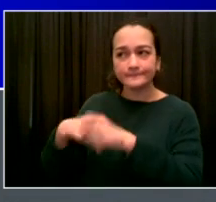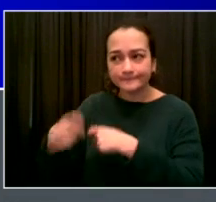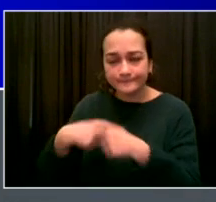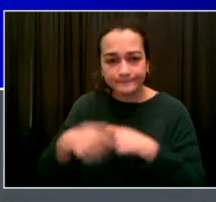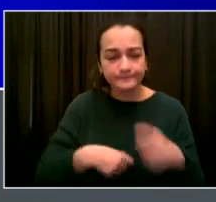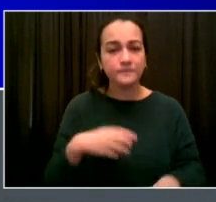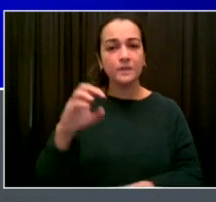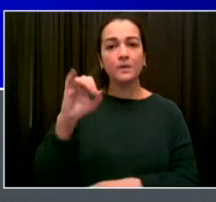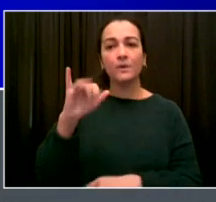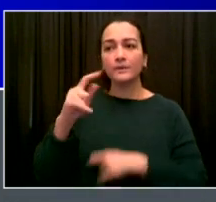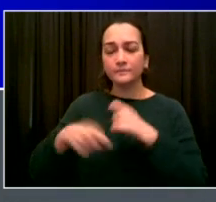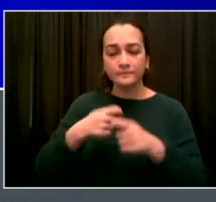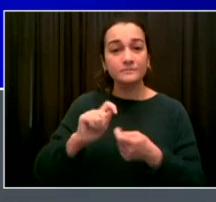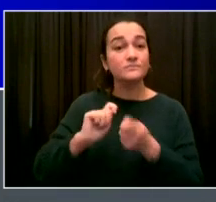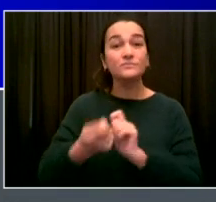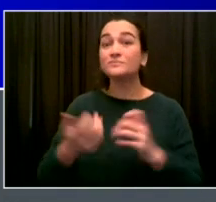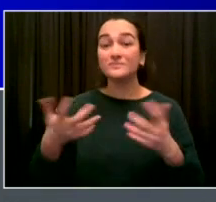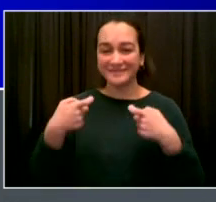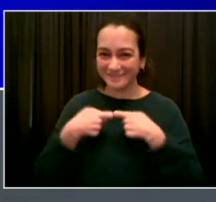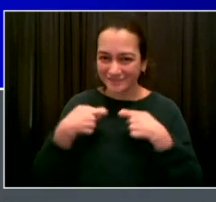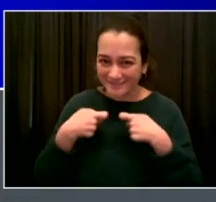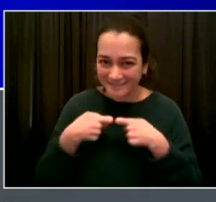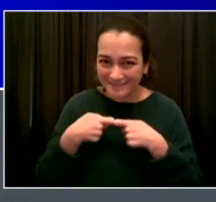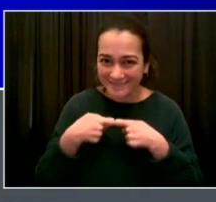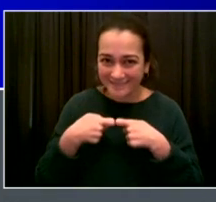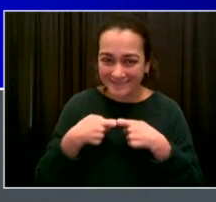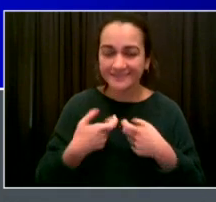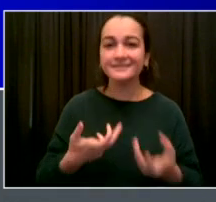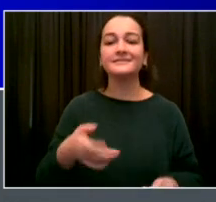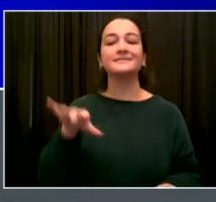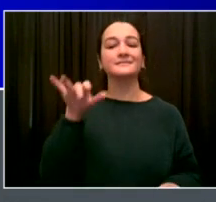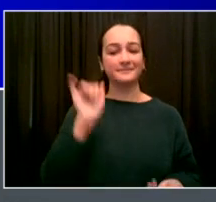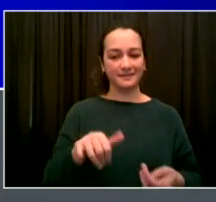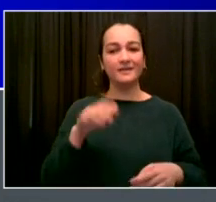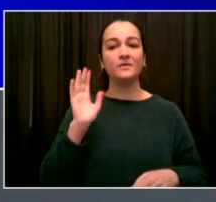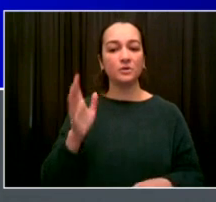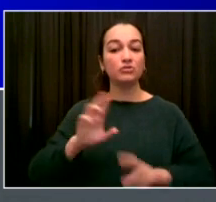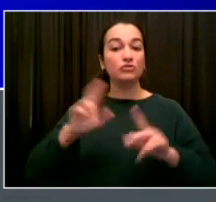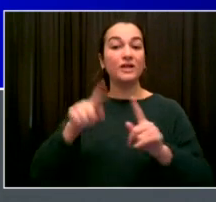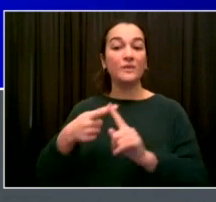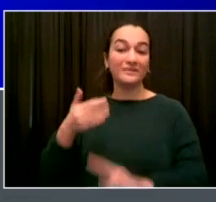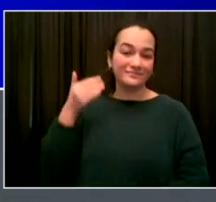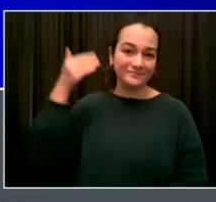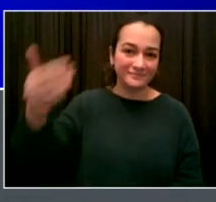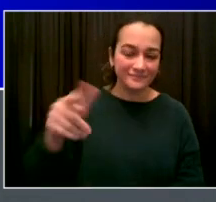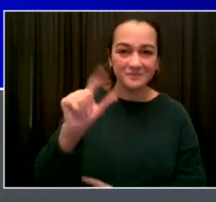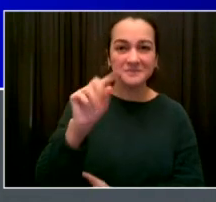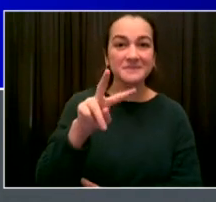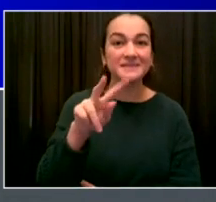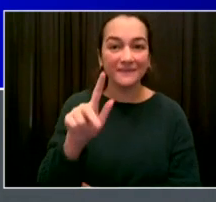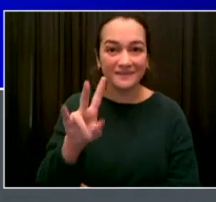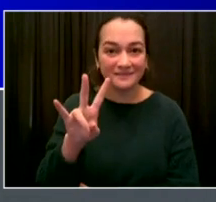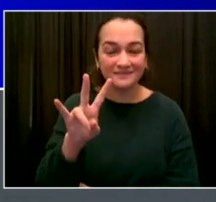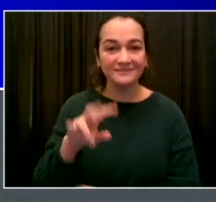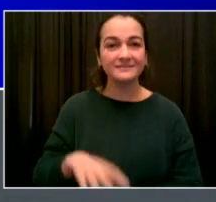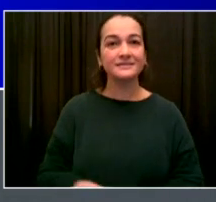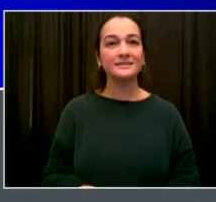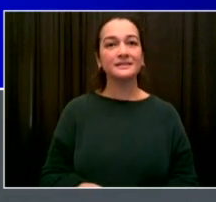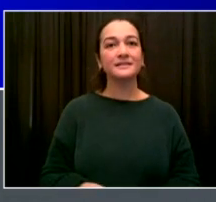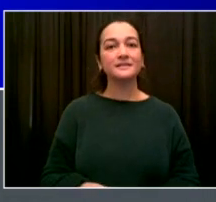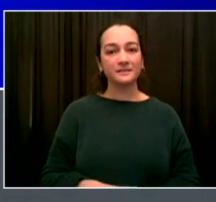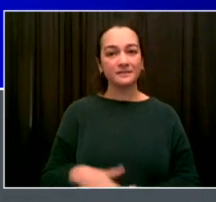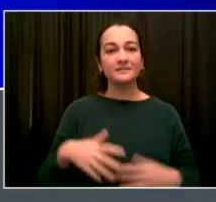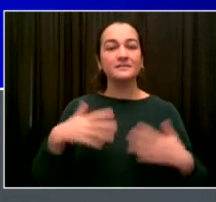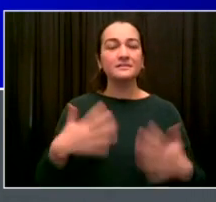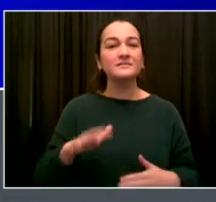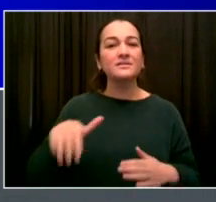are convinced this is going to have a major impact right here in this city, reducing emissions, improving health, because